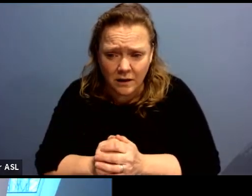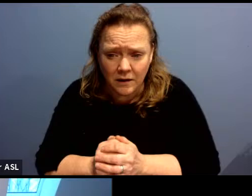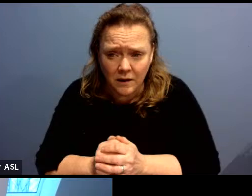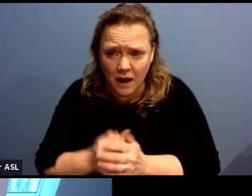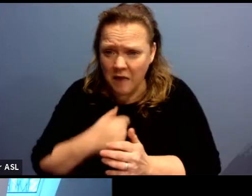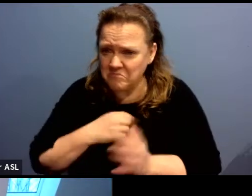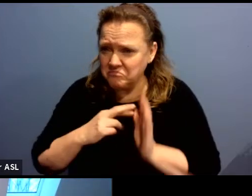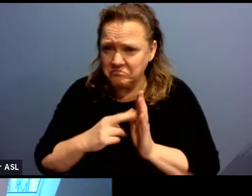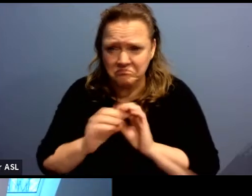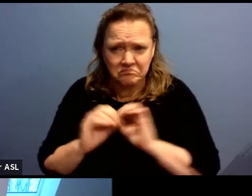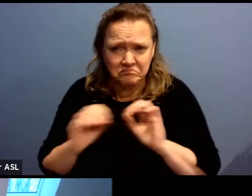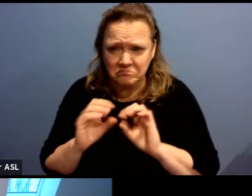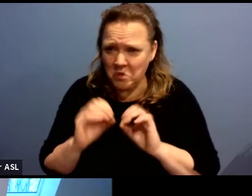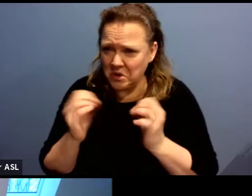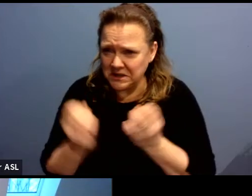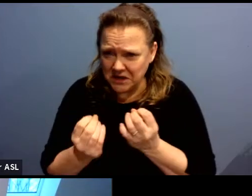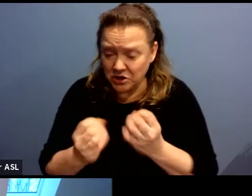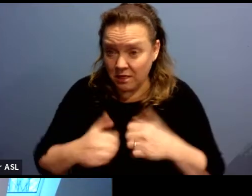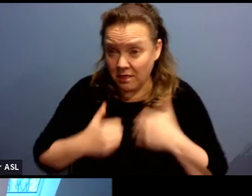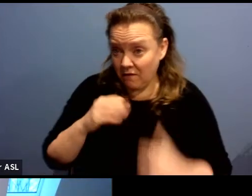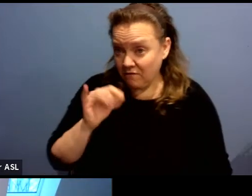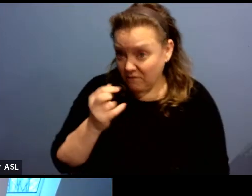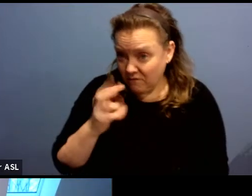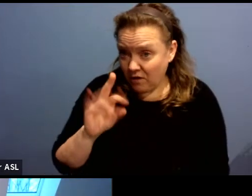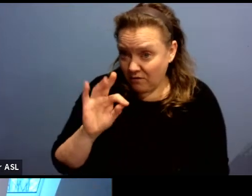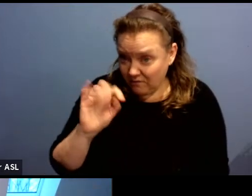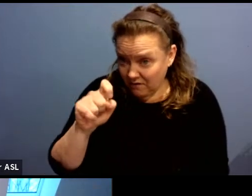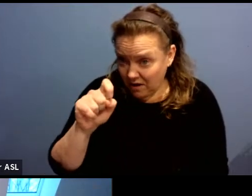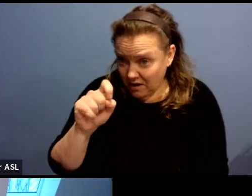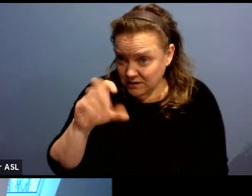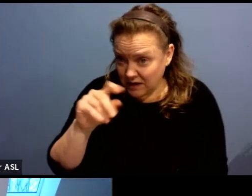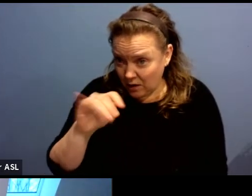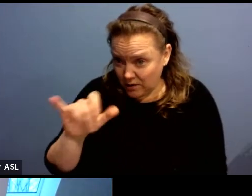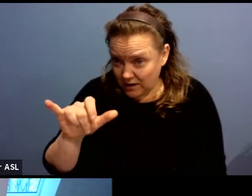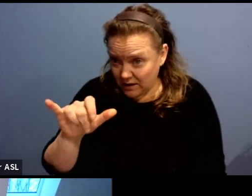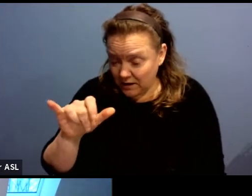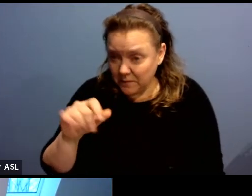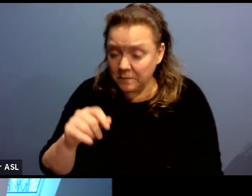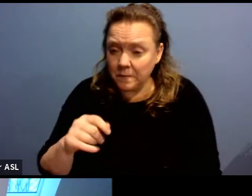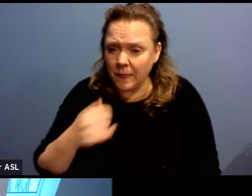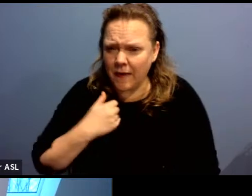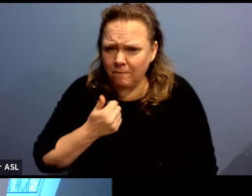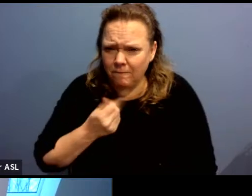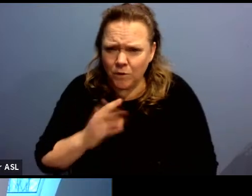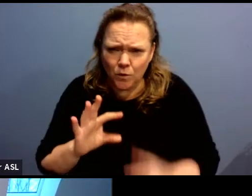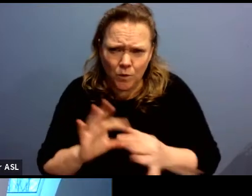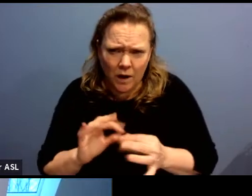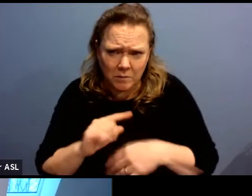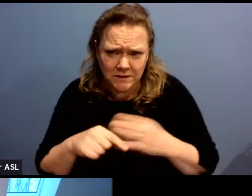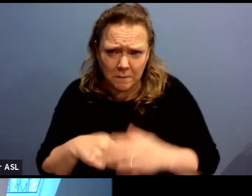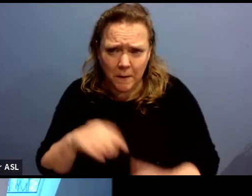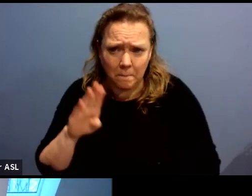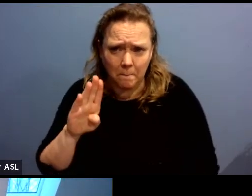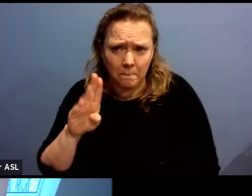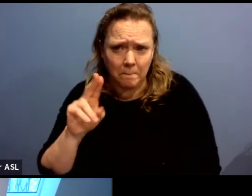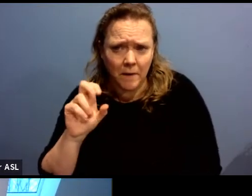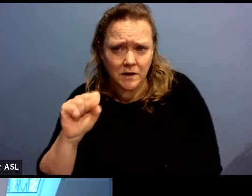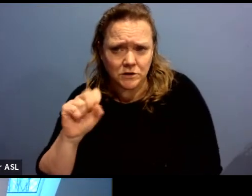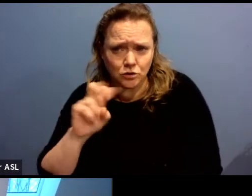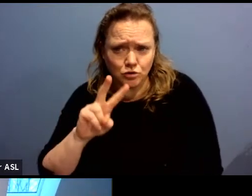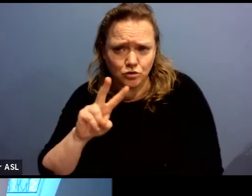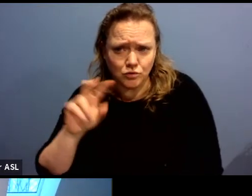live in Fairfax County. And a couple of comments regarding bus 2A. I